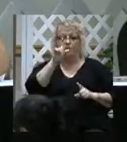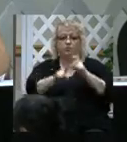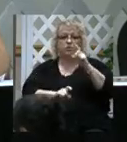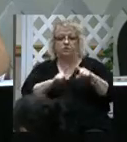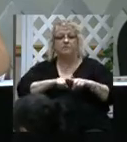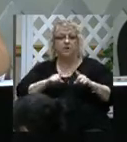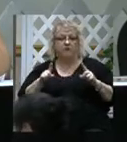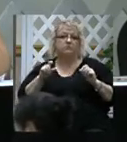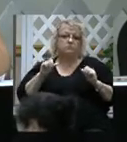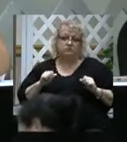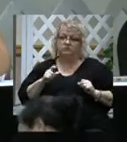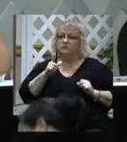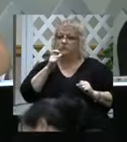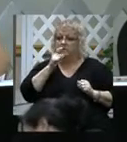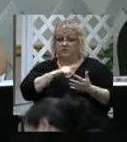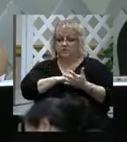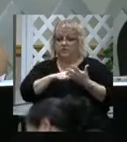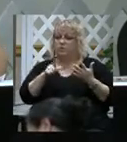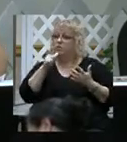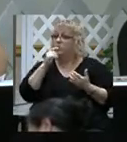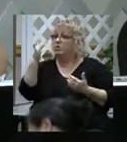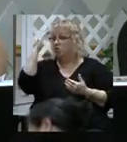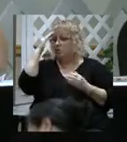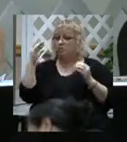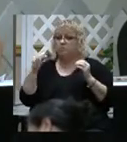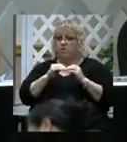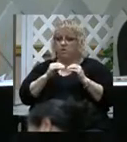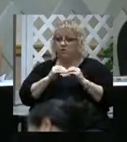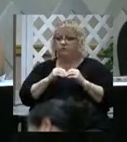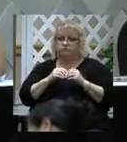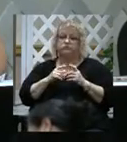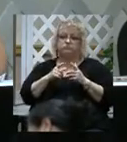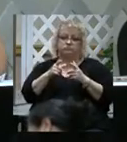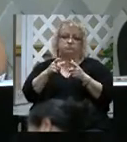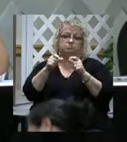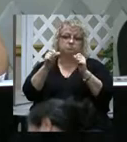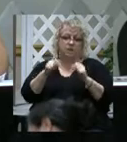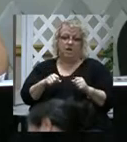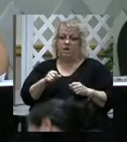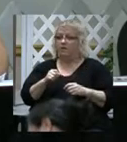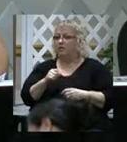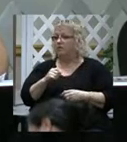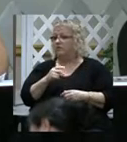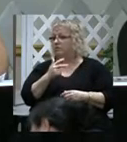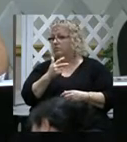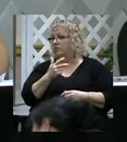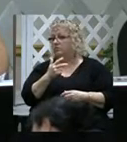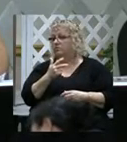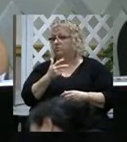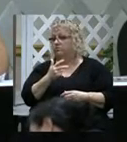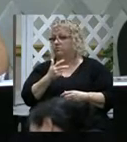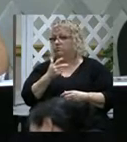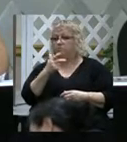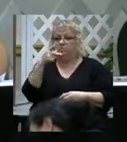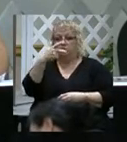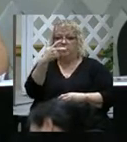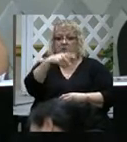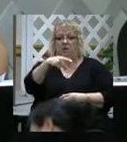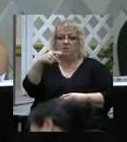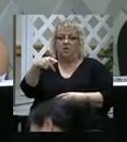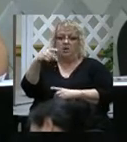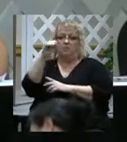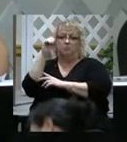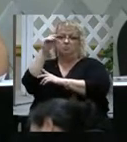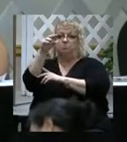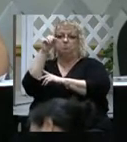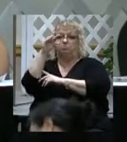you, but again, those who are interested, you have like 3 PowerPoint presentations.